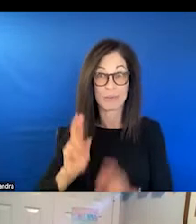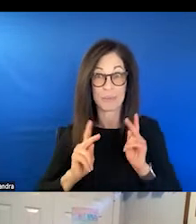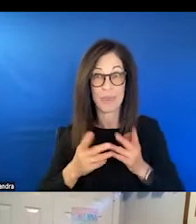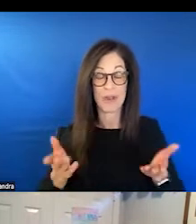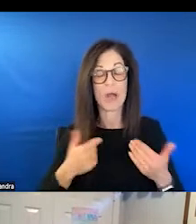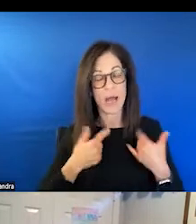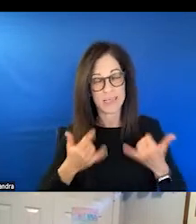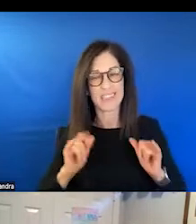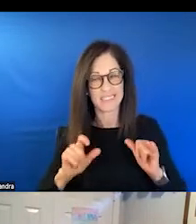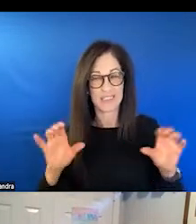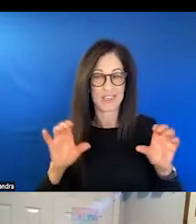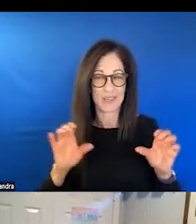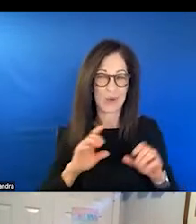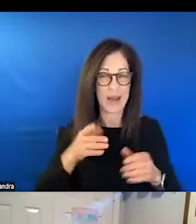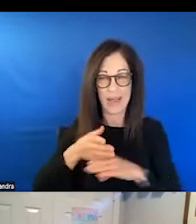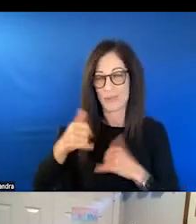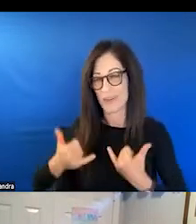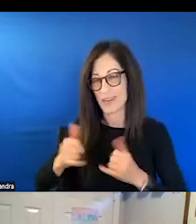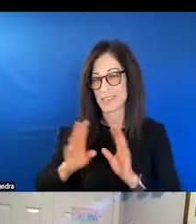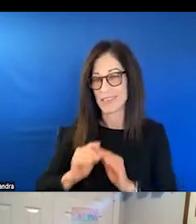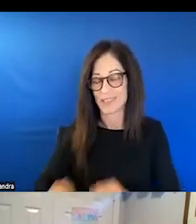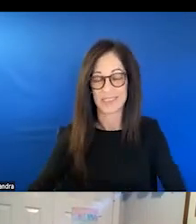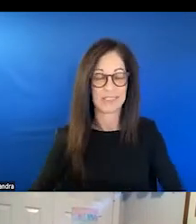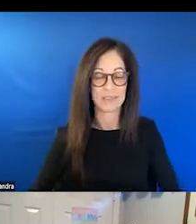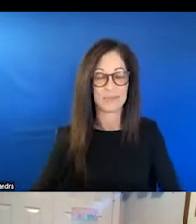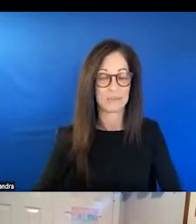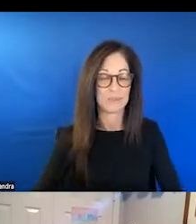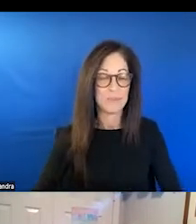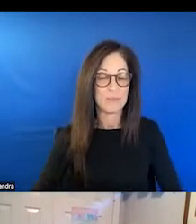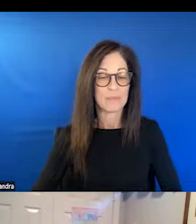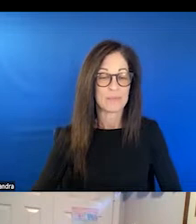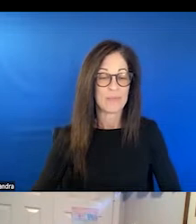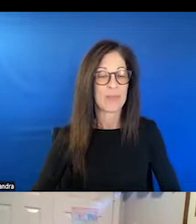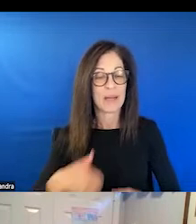need to do that at the close of this session. Okay, next slide, please.